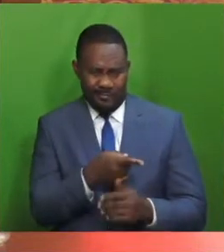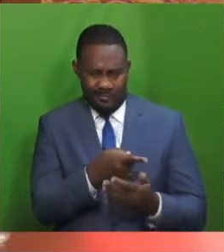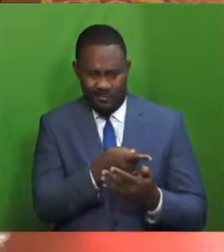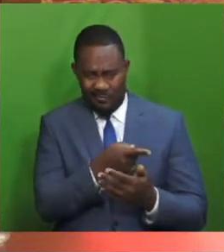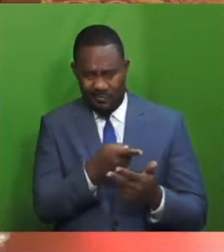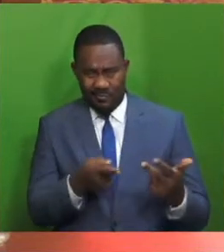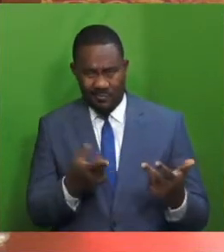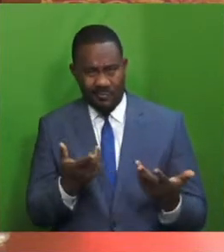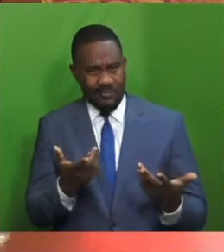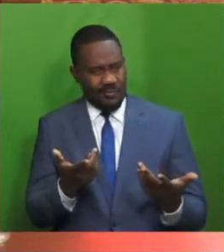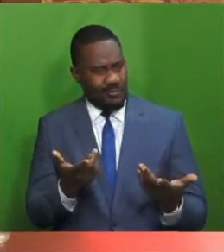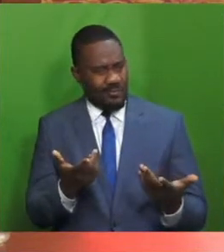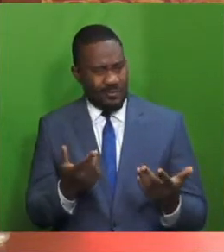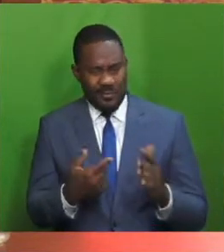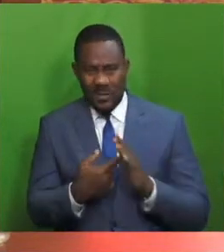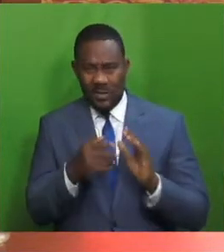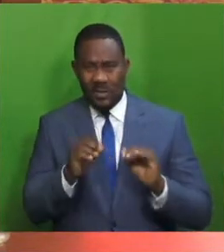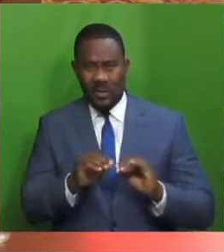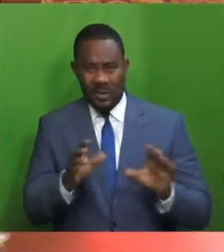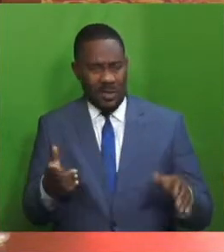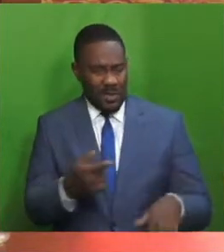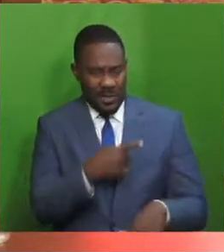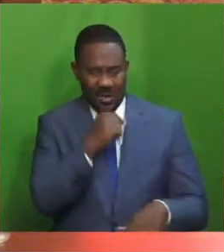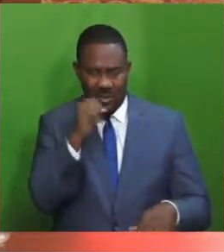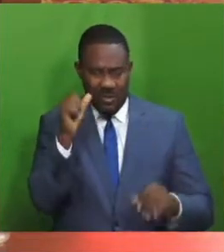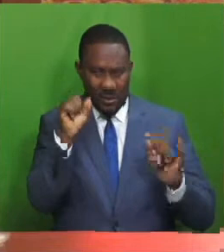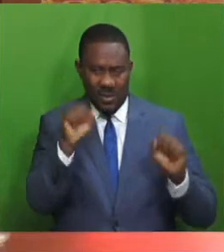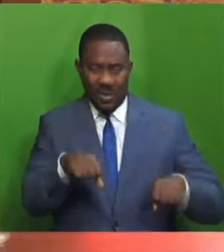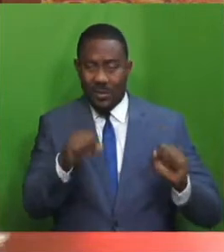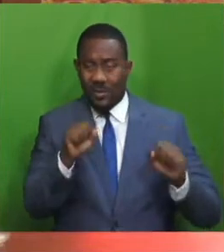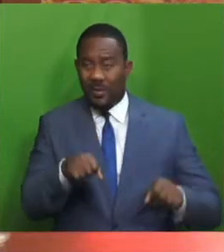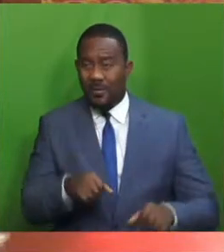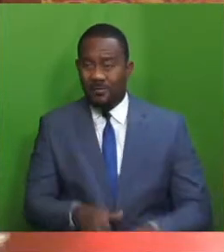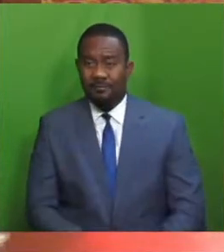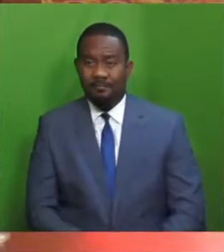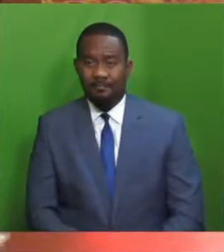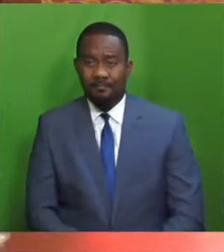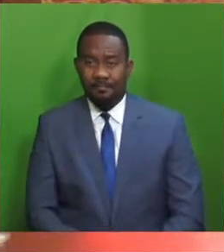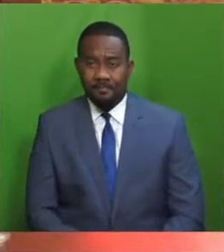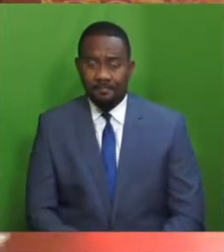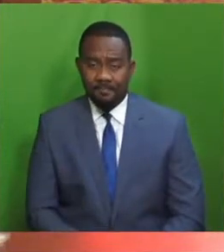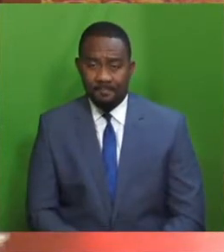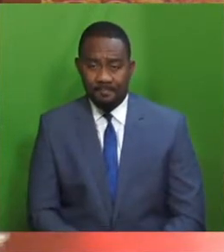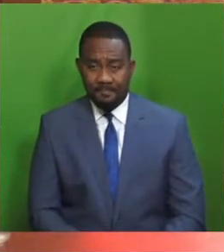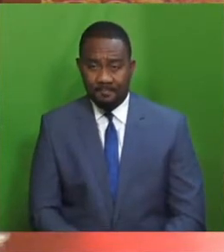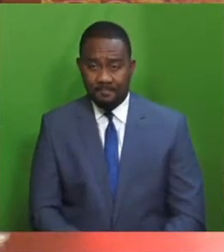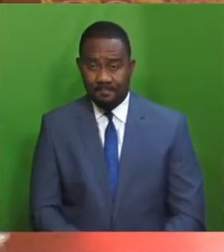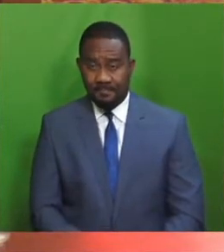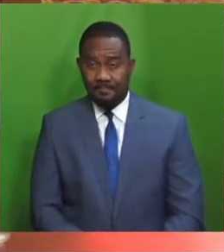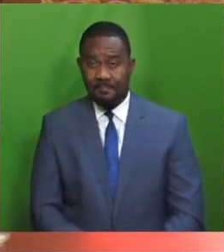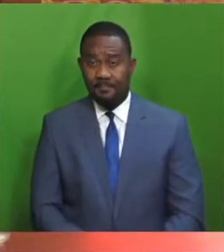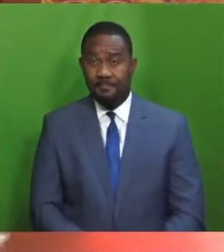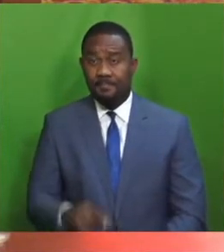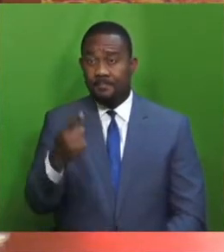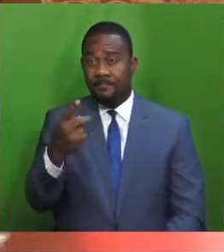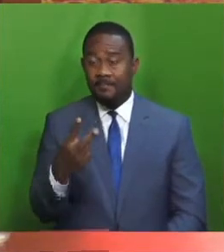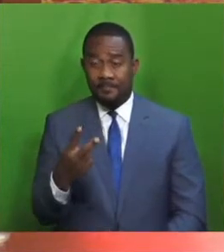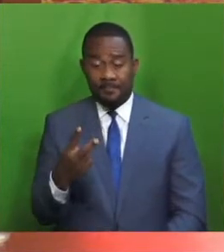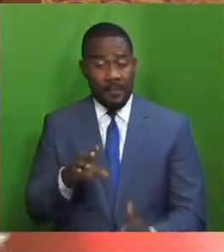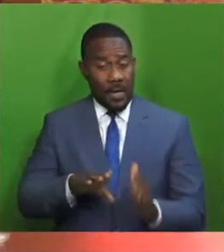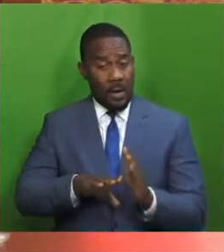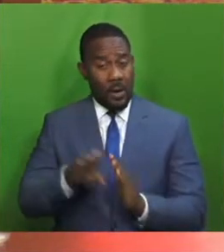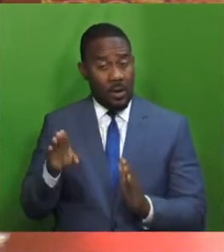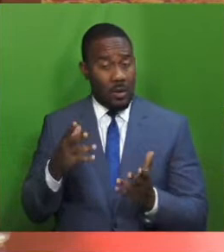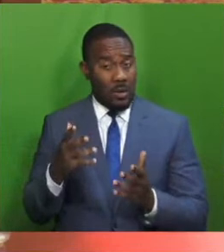of incompetence. But Mr. Speaker, now the average growth in the sub-region,